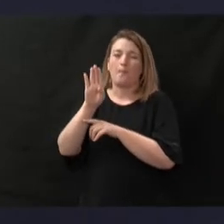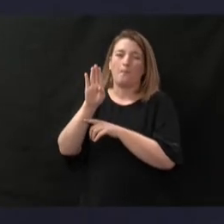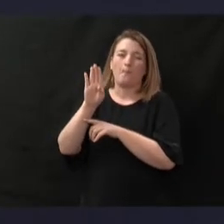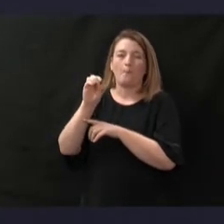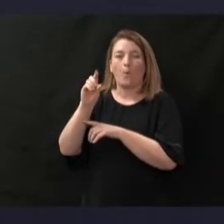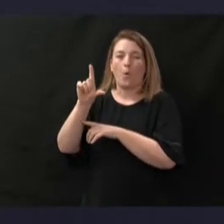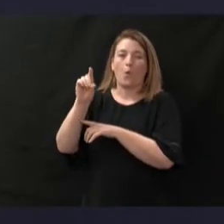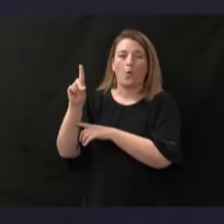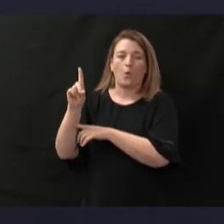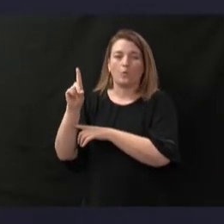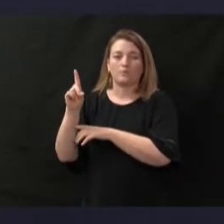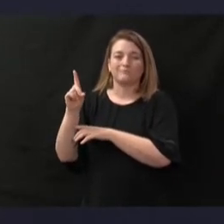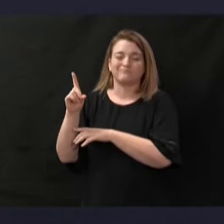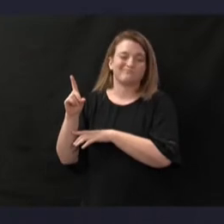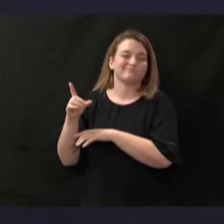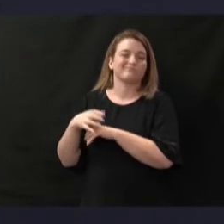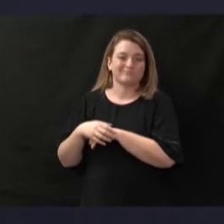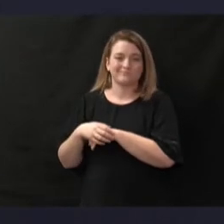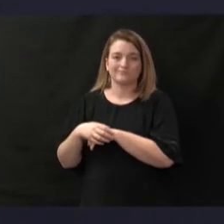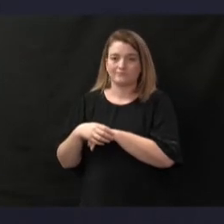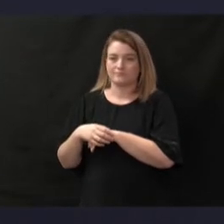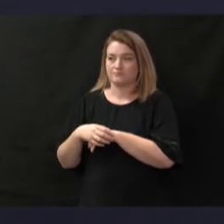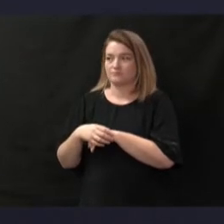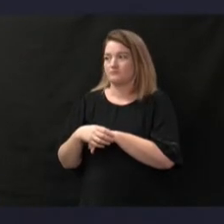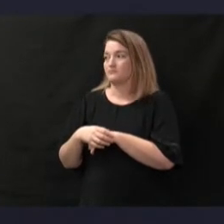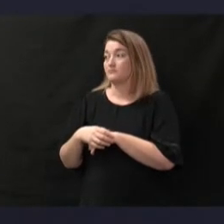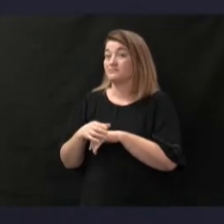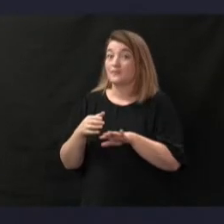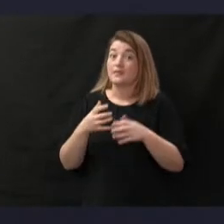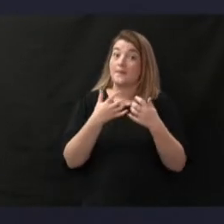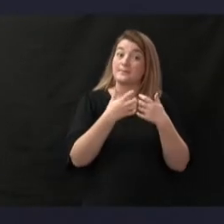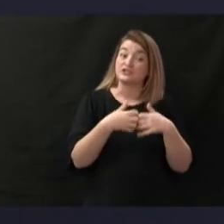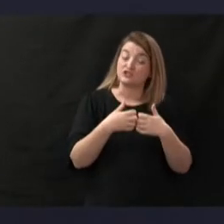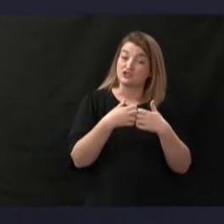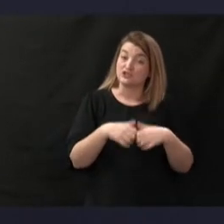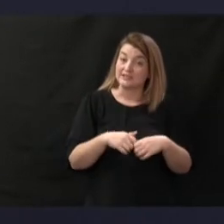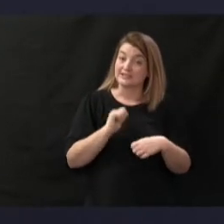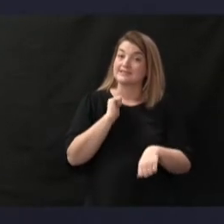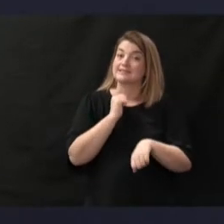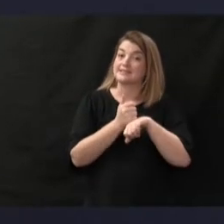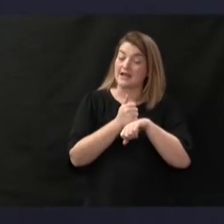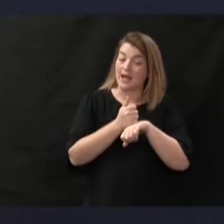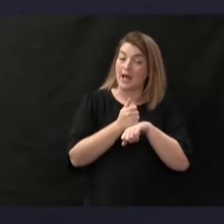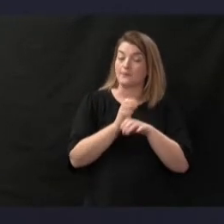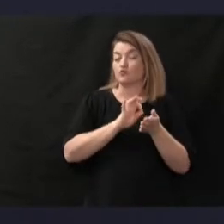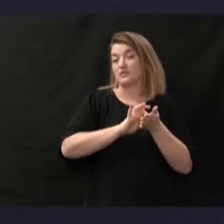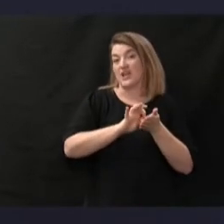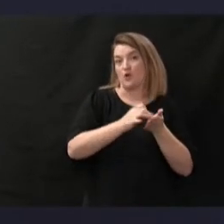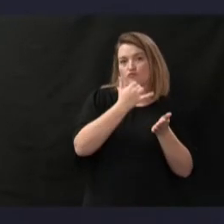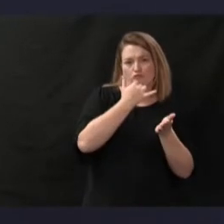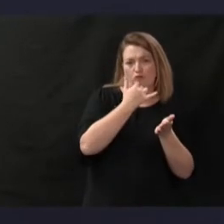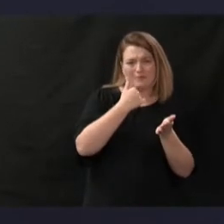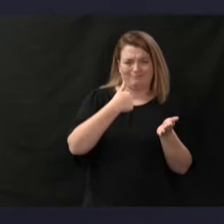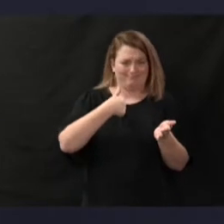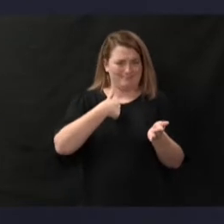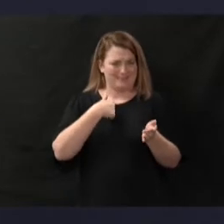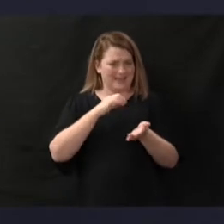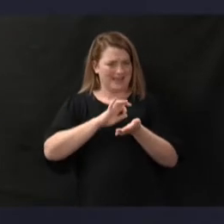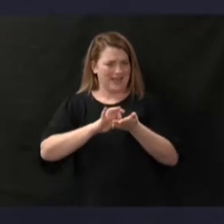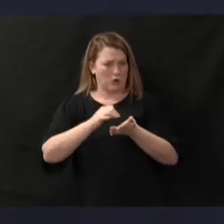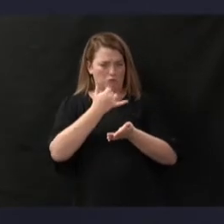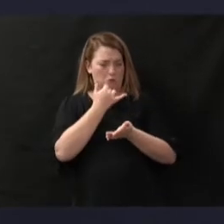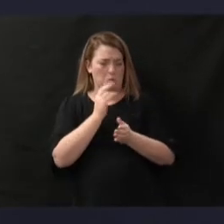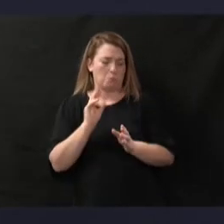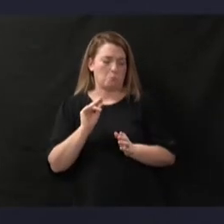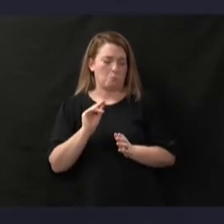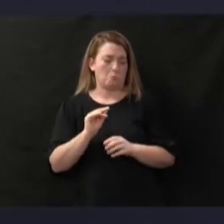I probably wouldn't count that wrong. The machine would, though, because it's set up to do it that way. Okay, so this is one